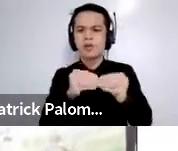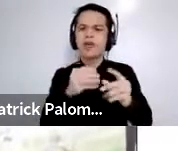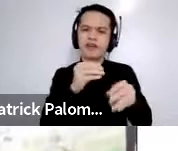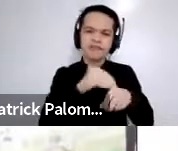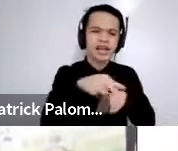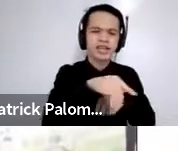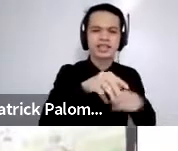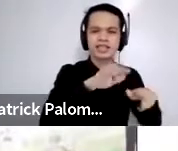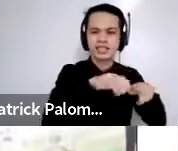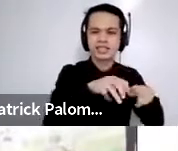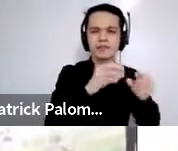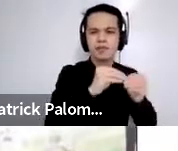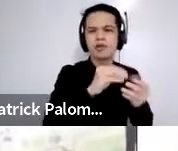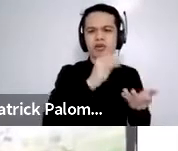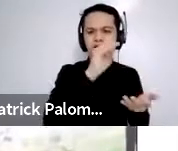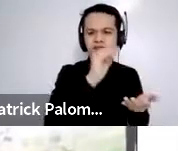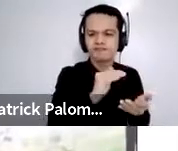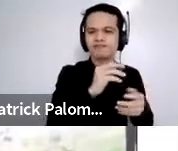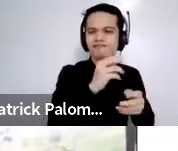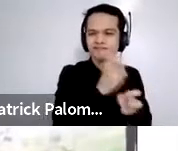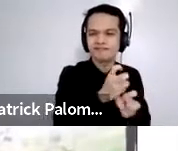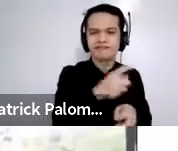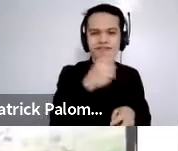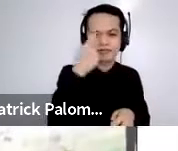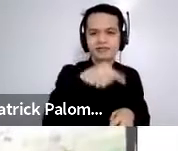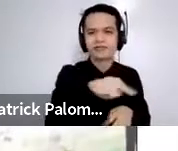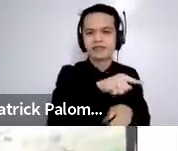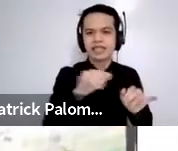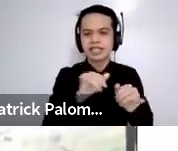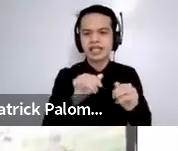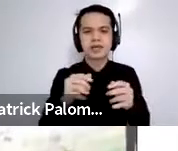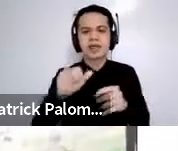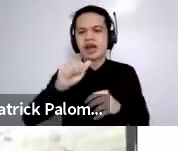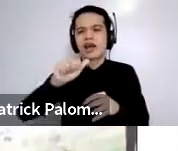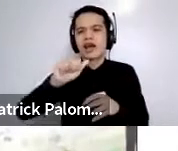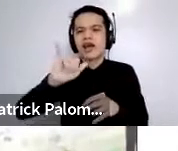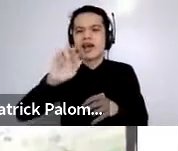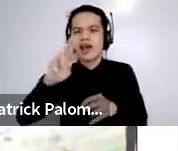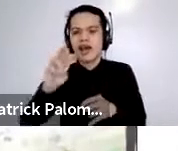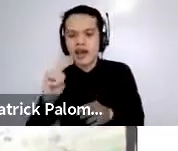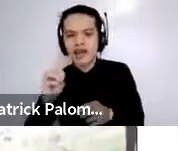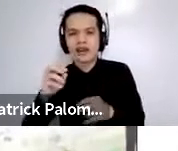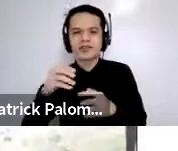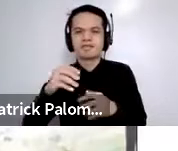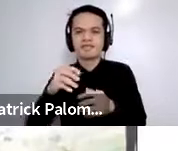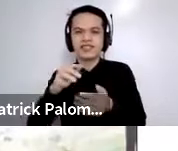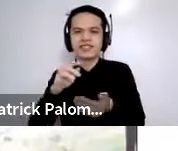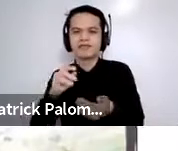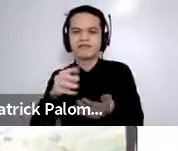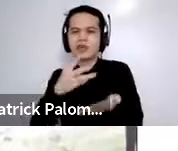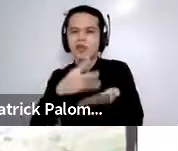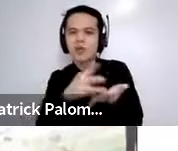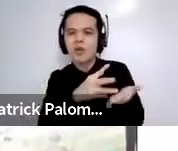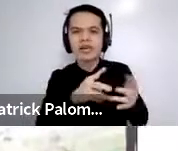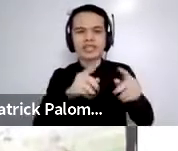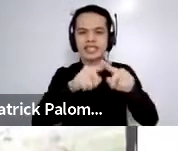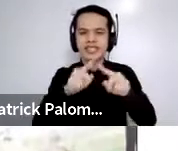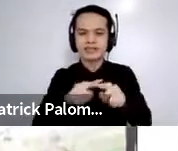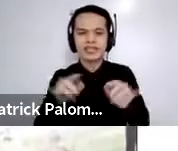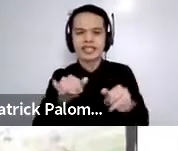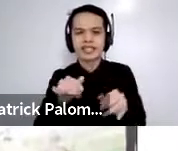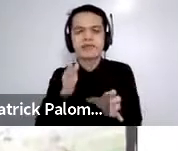of disaster, air pollution, food insecurity and malnutrition, as well as the psychosocial impact of warming